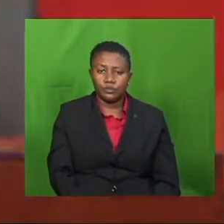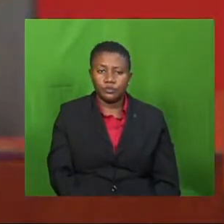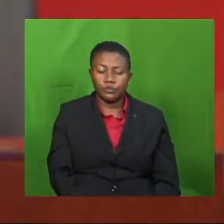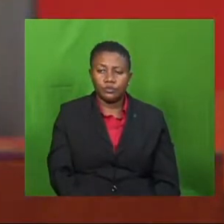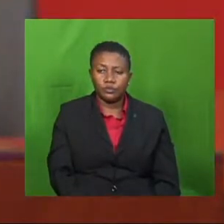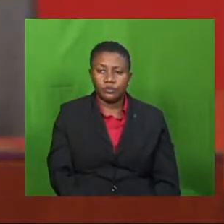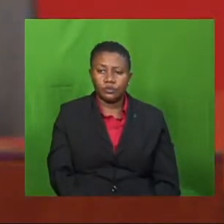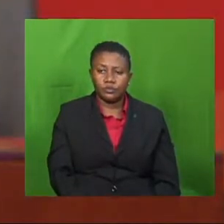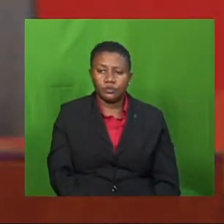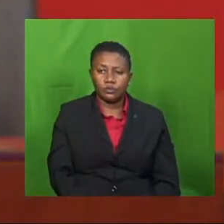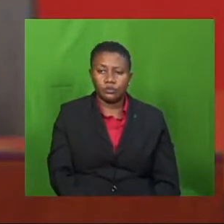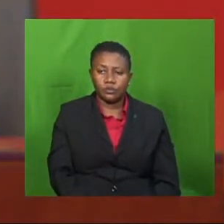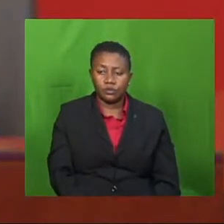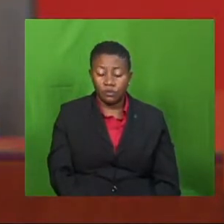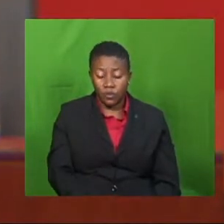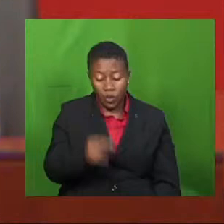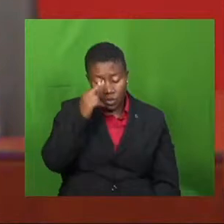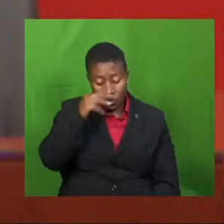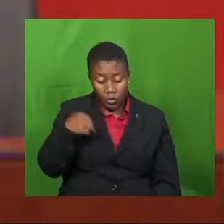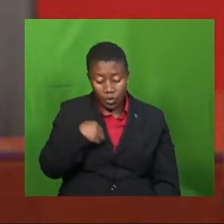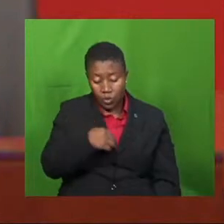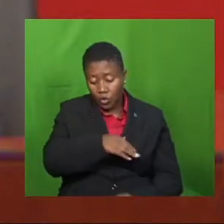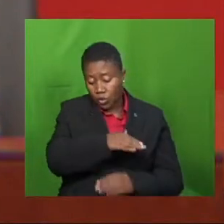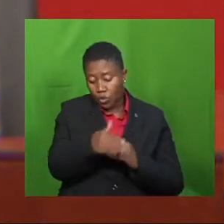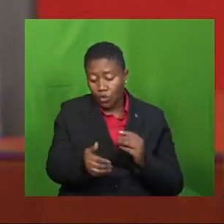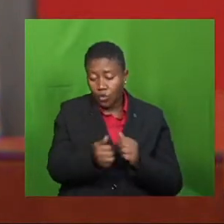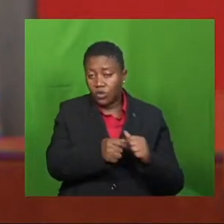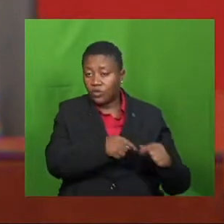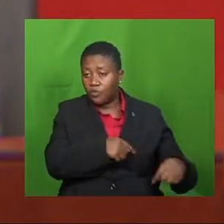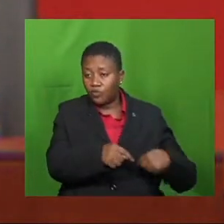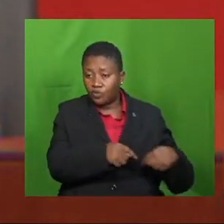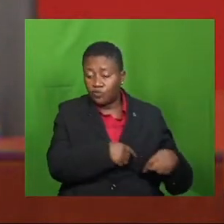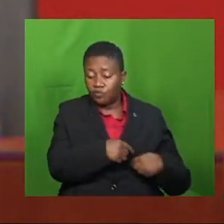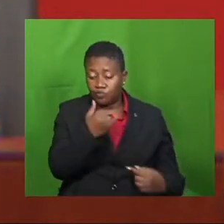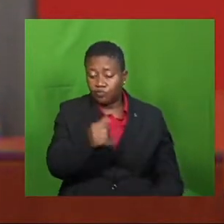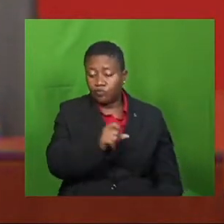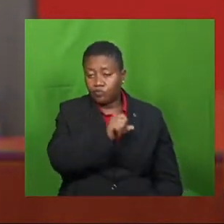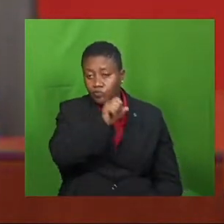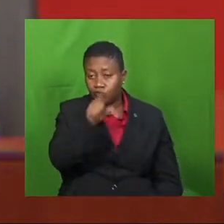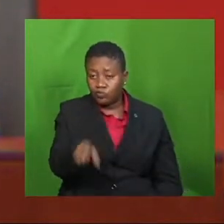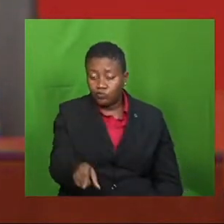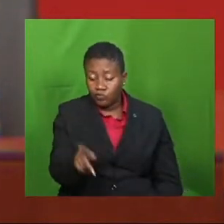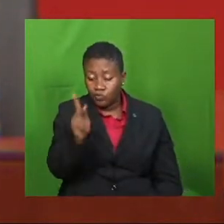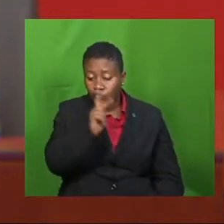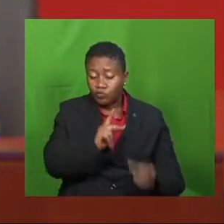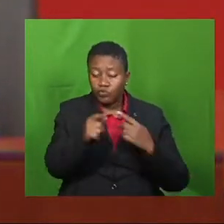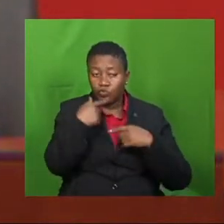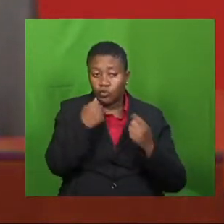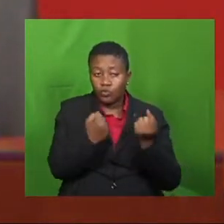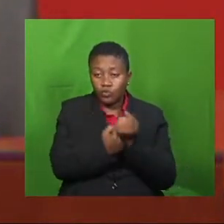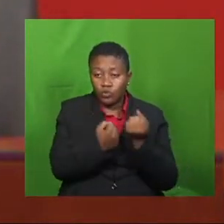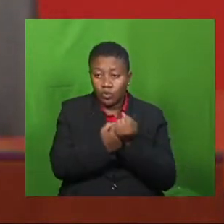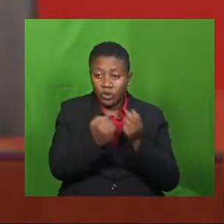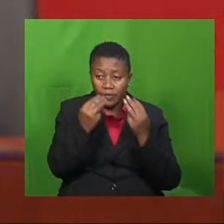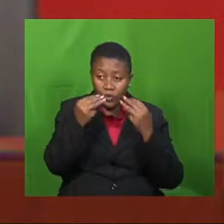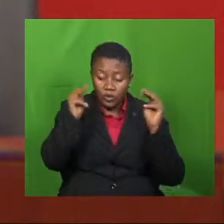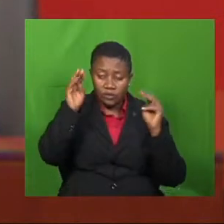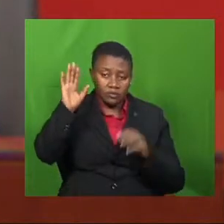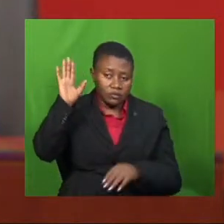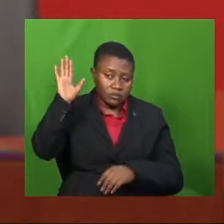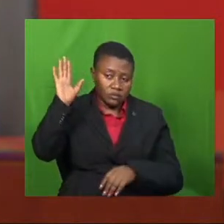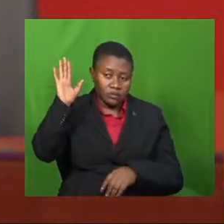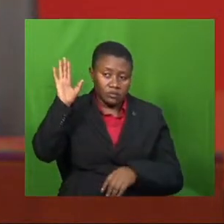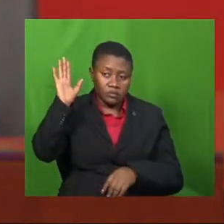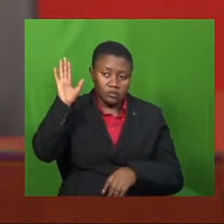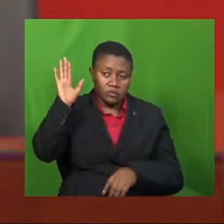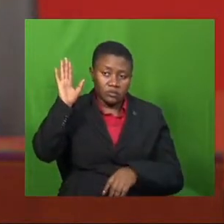Well, honourable members, at the conclusion of the debate, the question is, as many as are in favour of the motion, say aye.